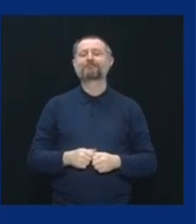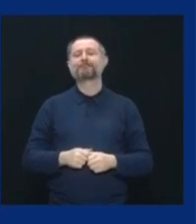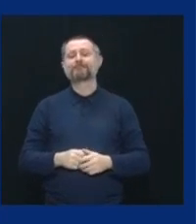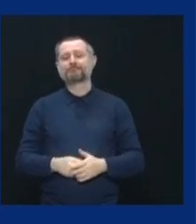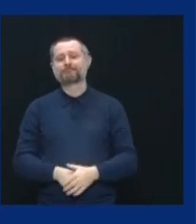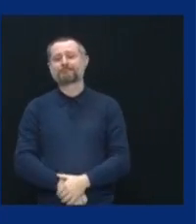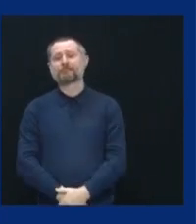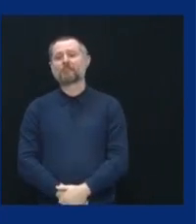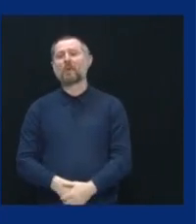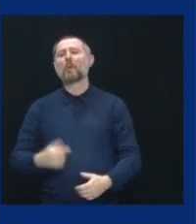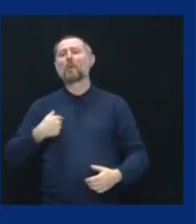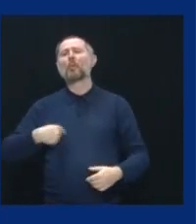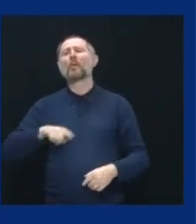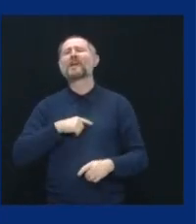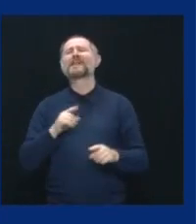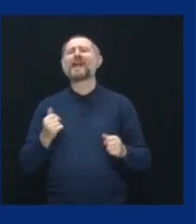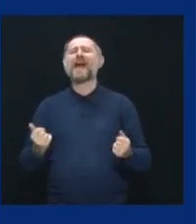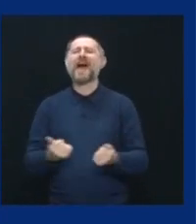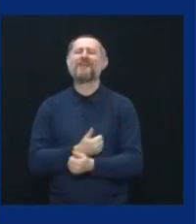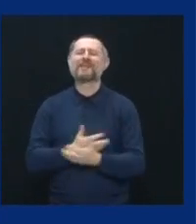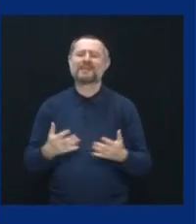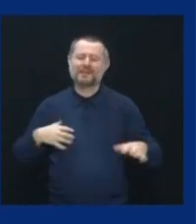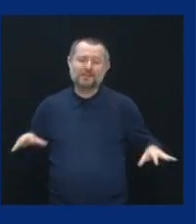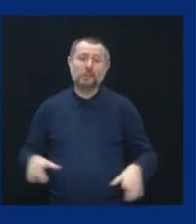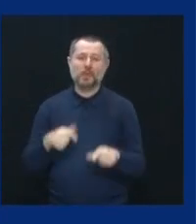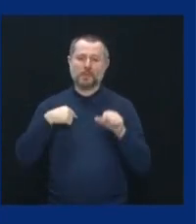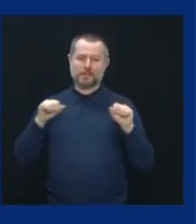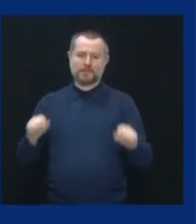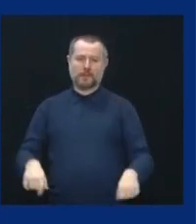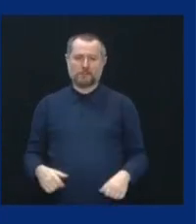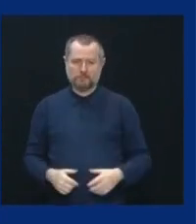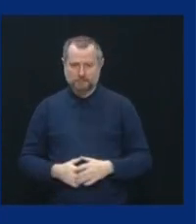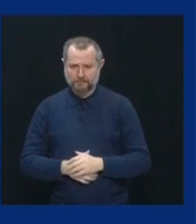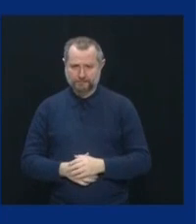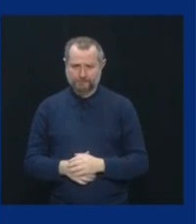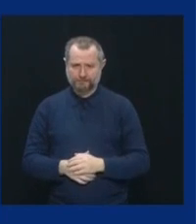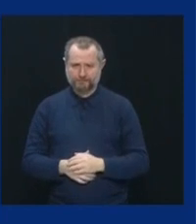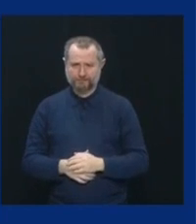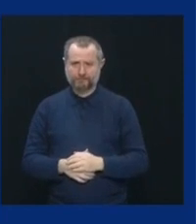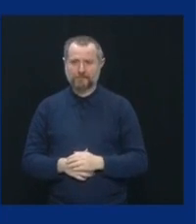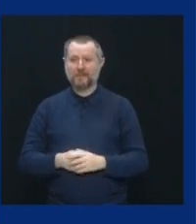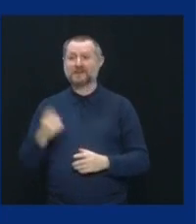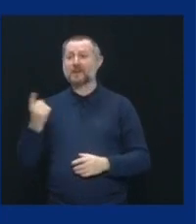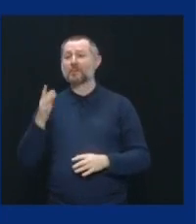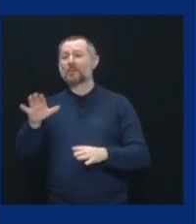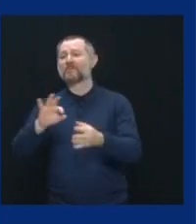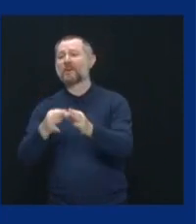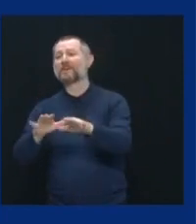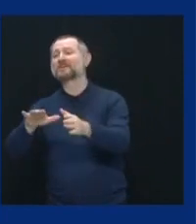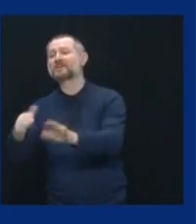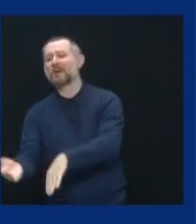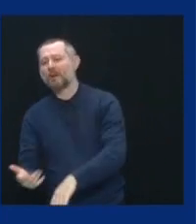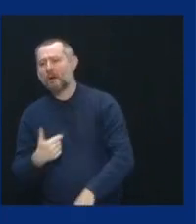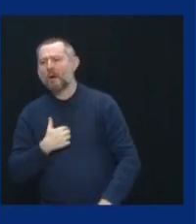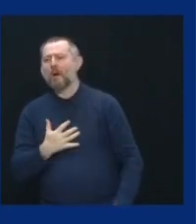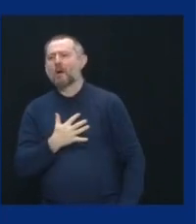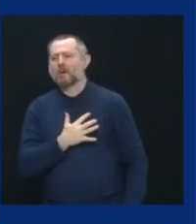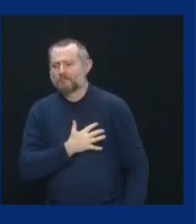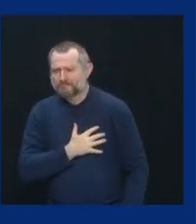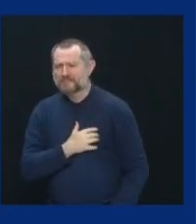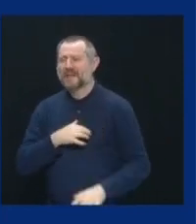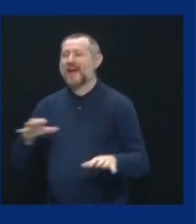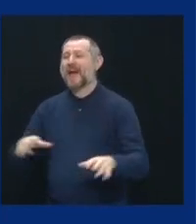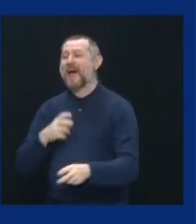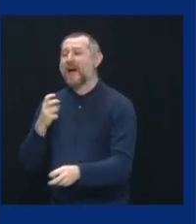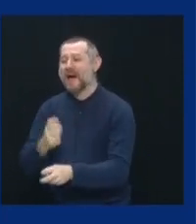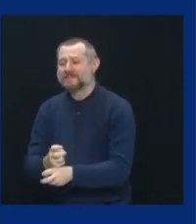Everything that could have been done was done. You can't say to a person who lost a loved one, or you can say it if it's true, but, well, maybe